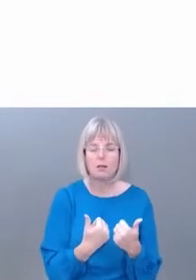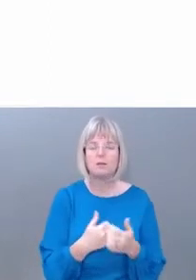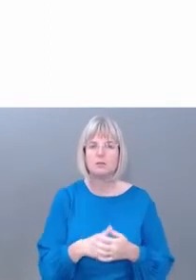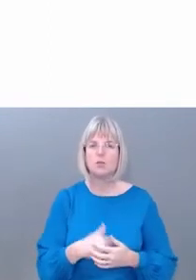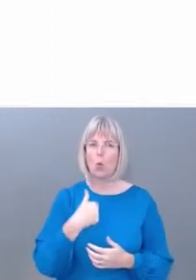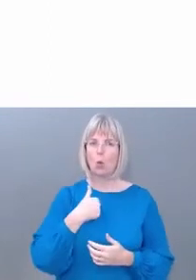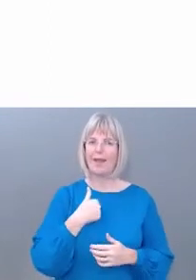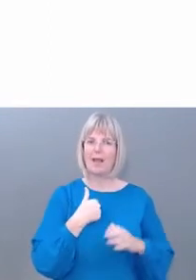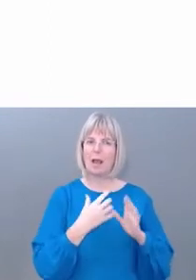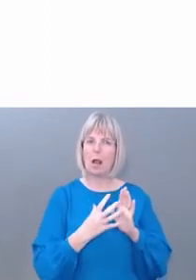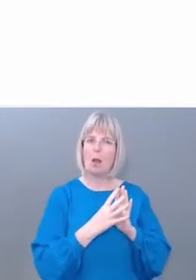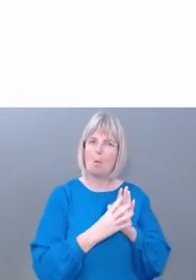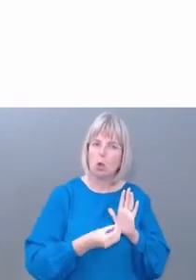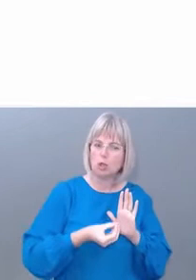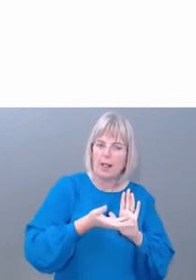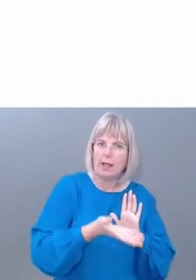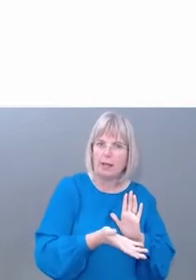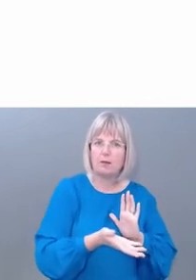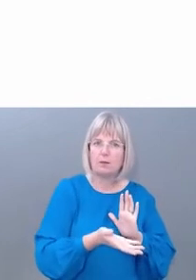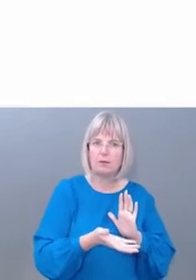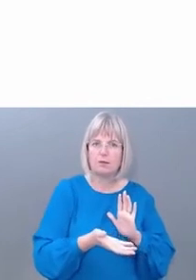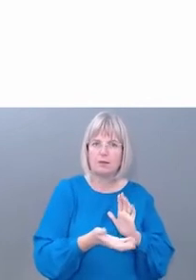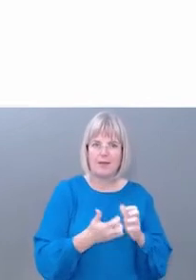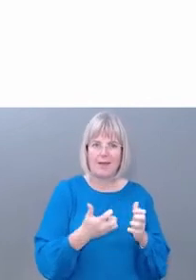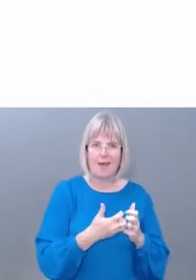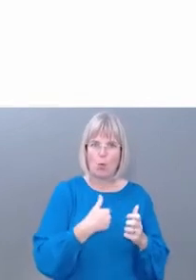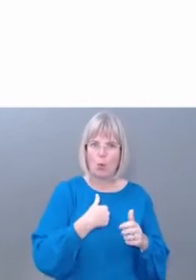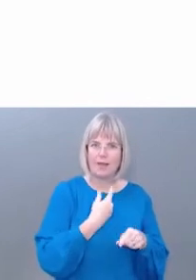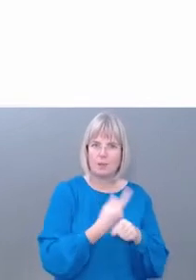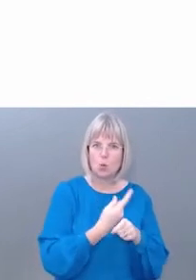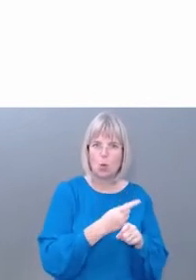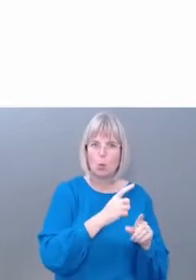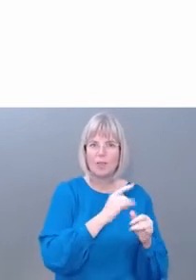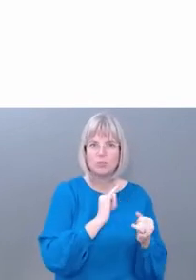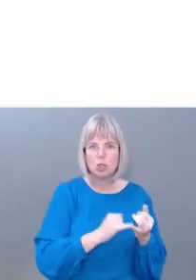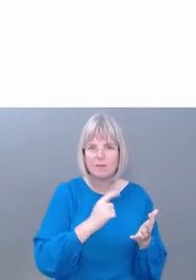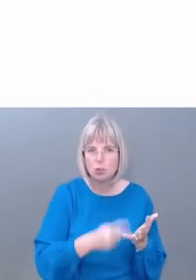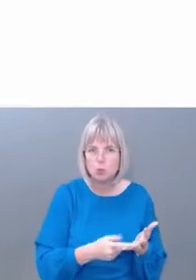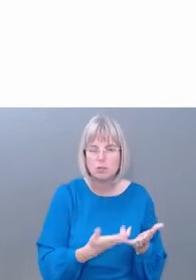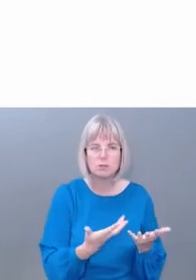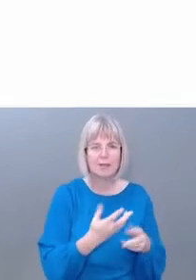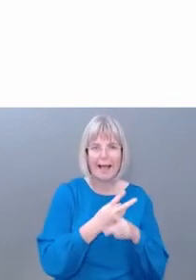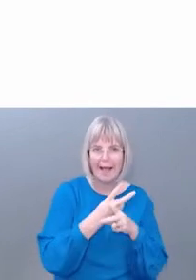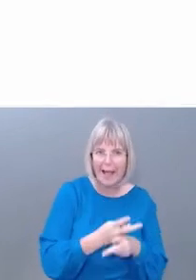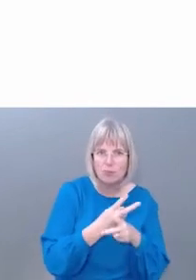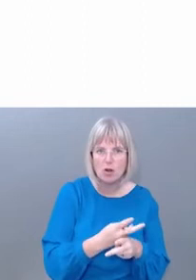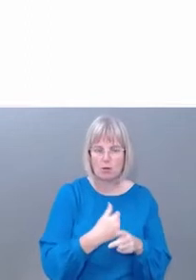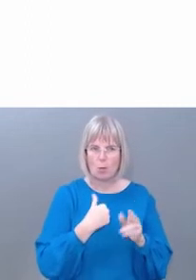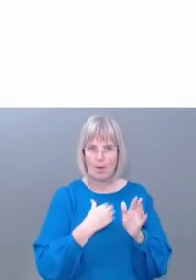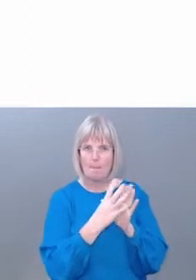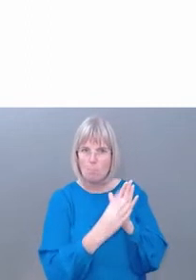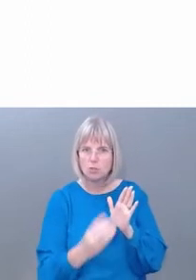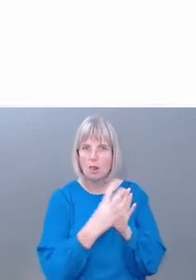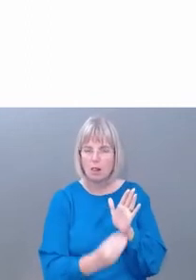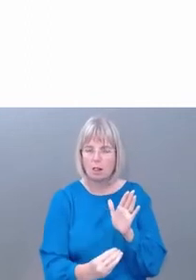to model how we talk to service users and carers and how we think about systems. So we're really clear about surfacing what's going